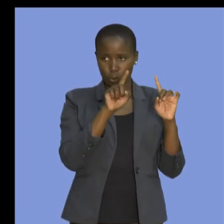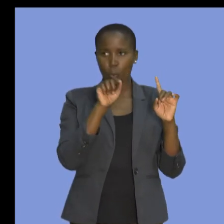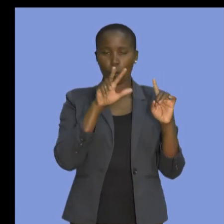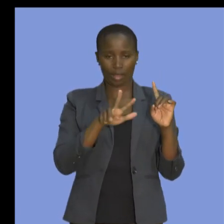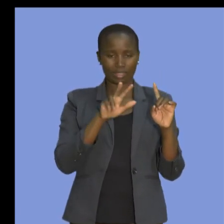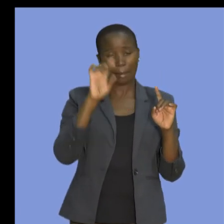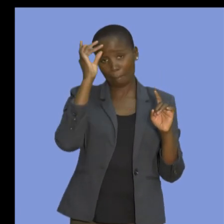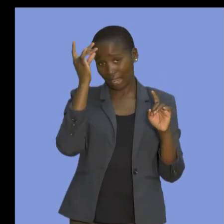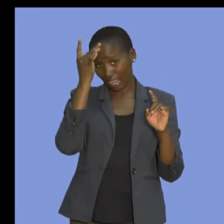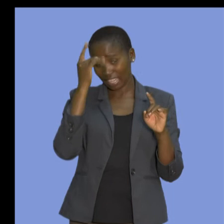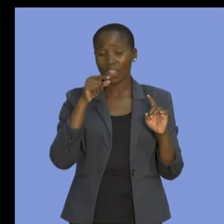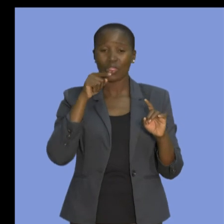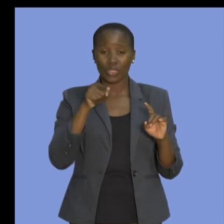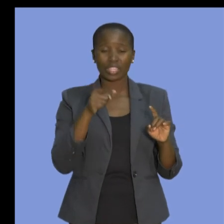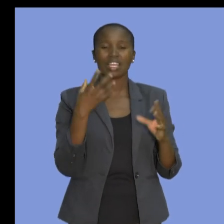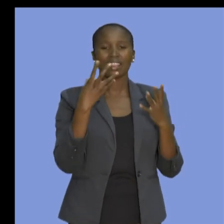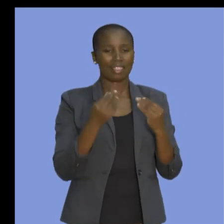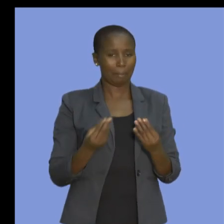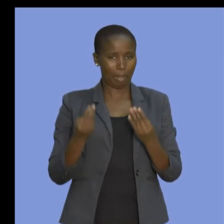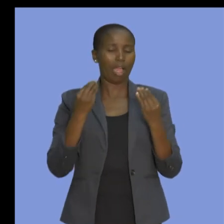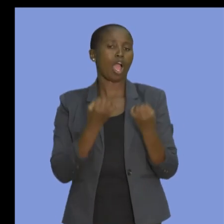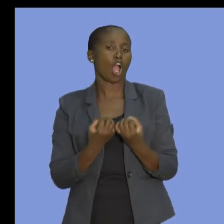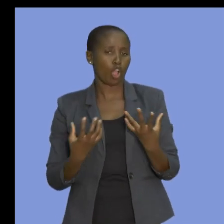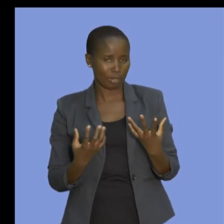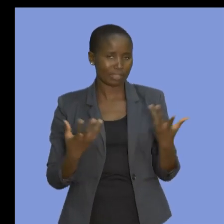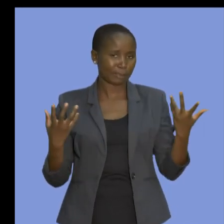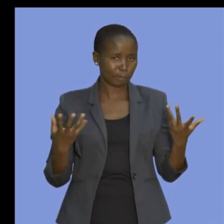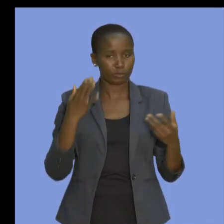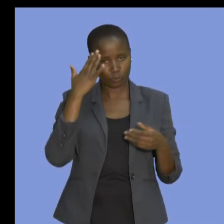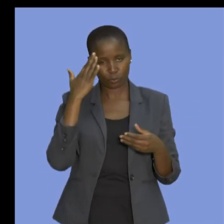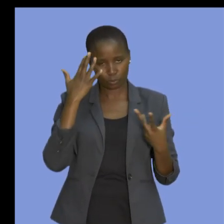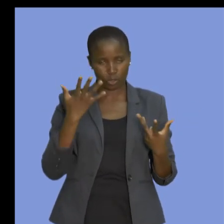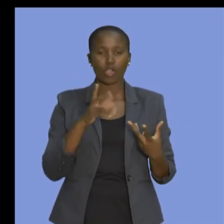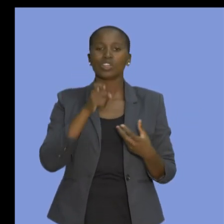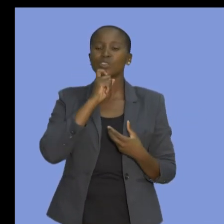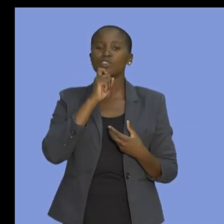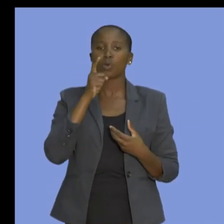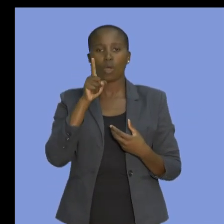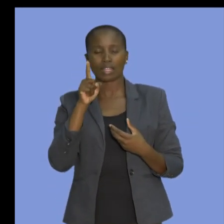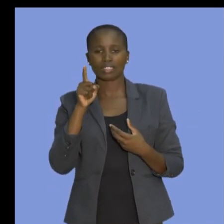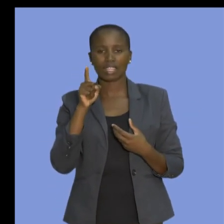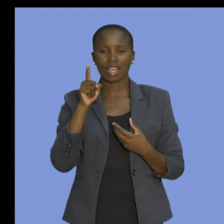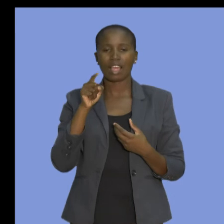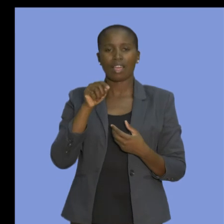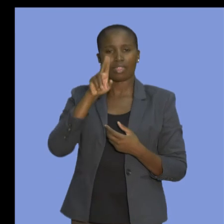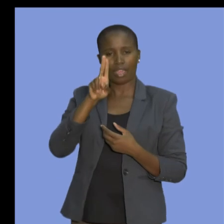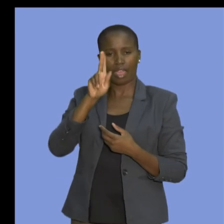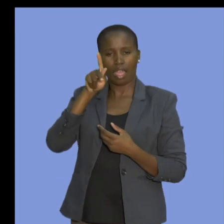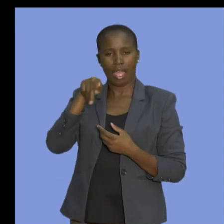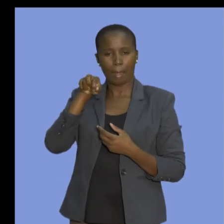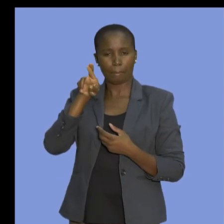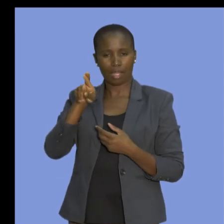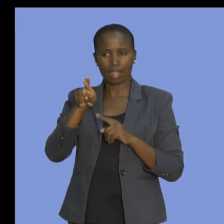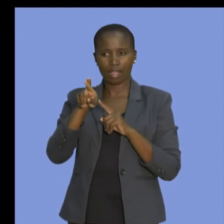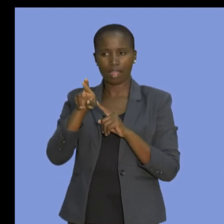the frequencies we know. We will use the upper limits also. What is the upper limit? This will be